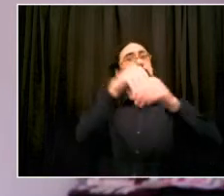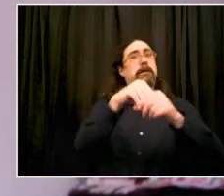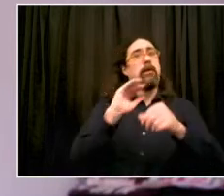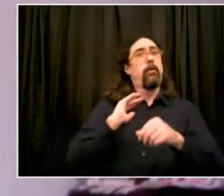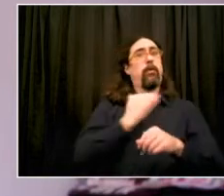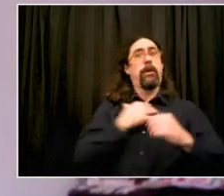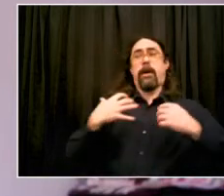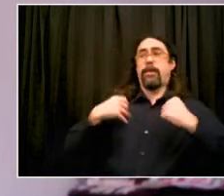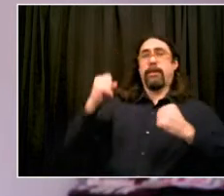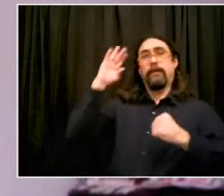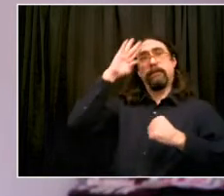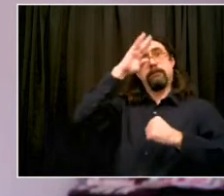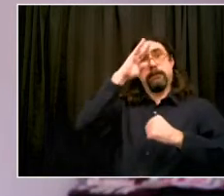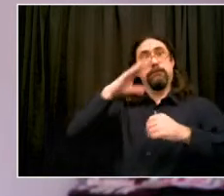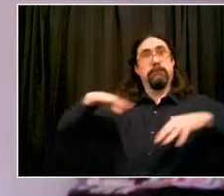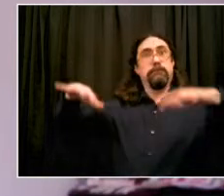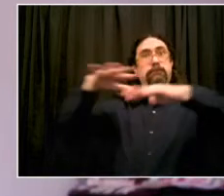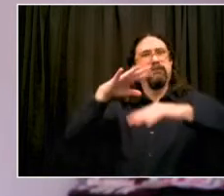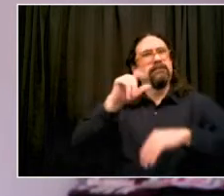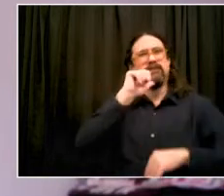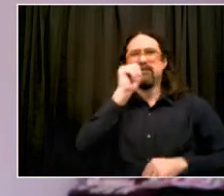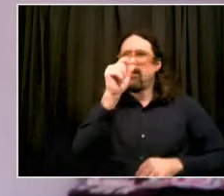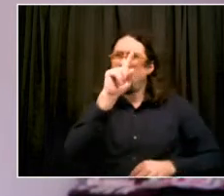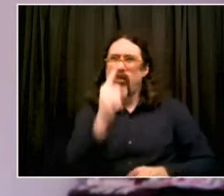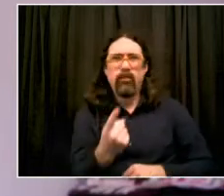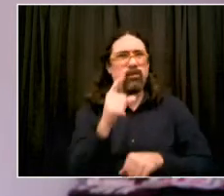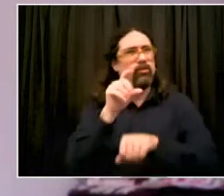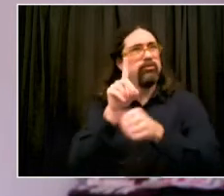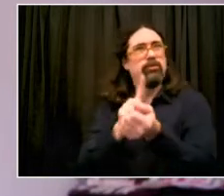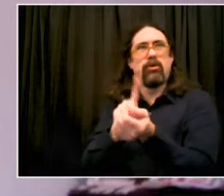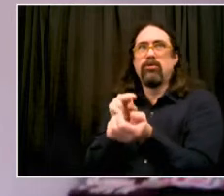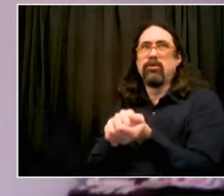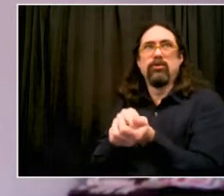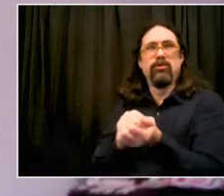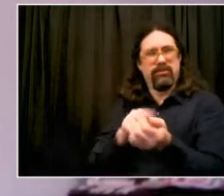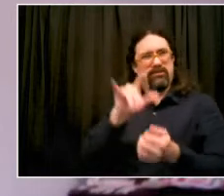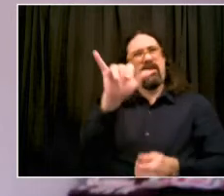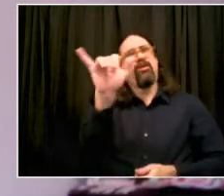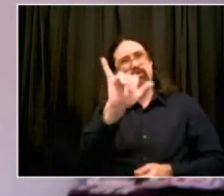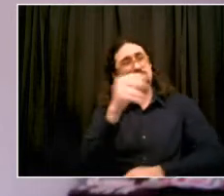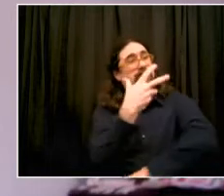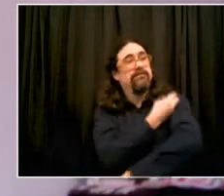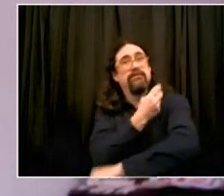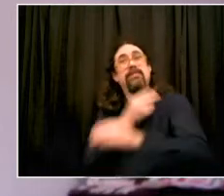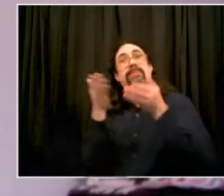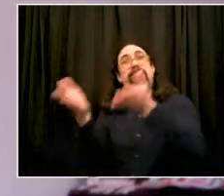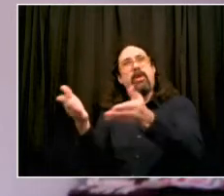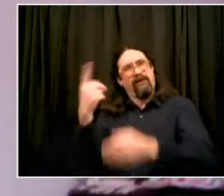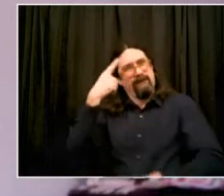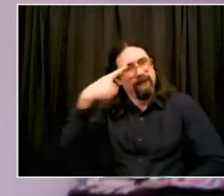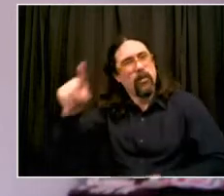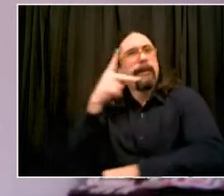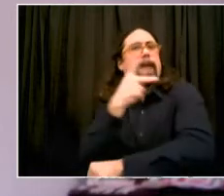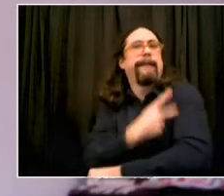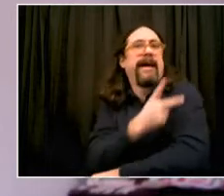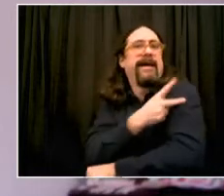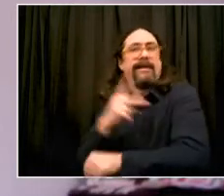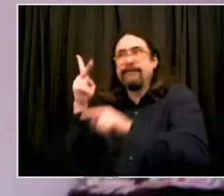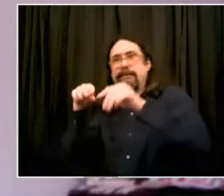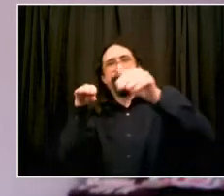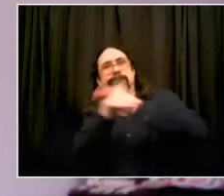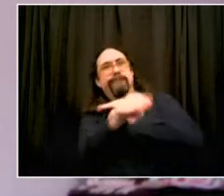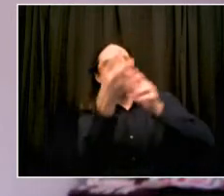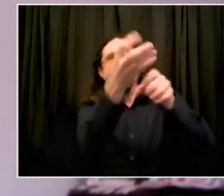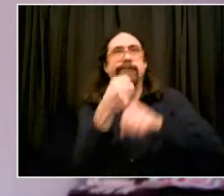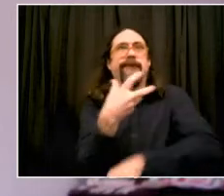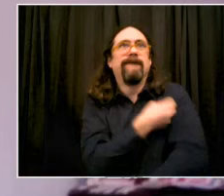patients, including people who are uninsured and who come to health and hospitals because they have so much